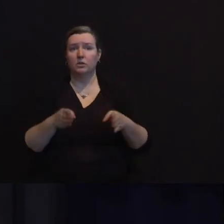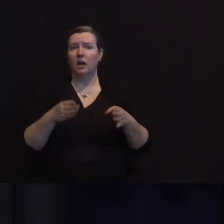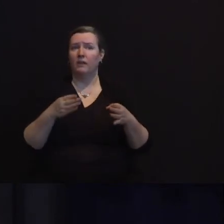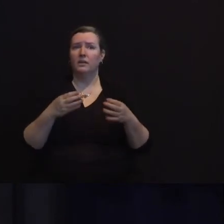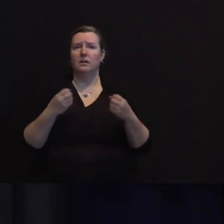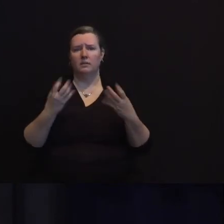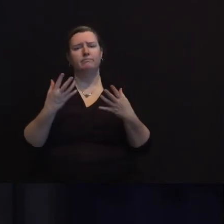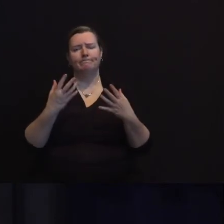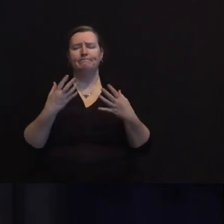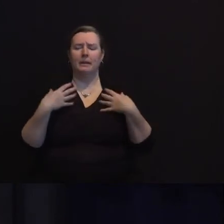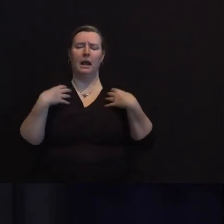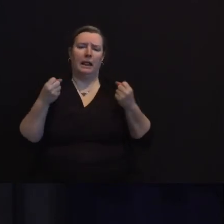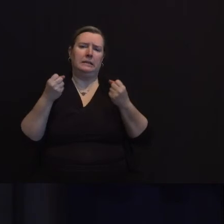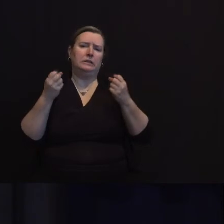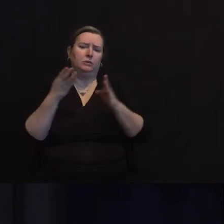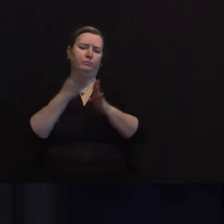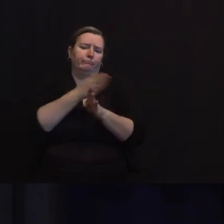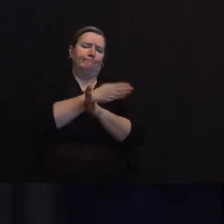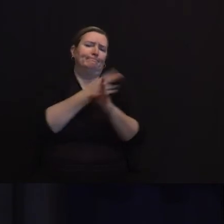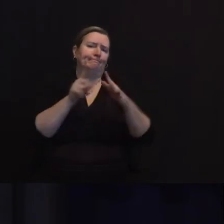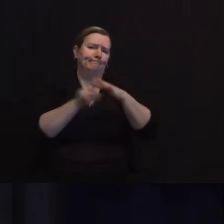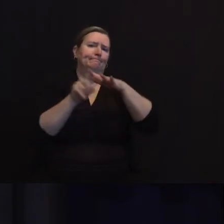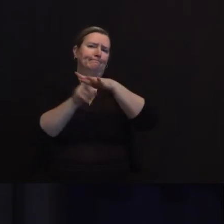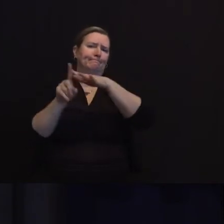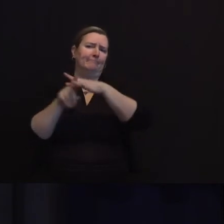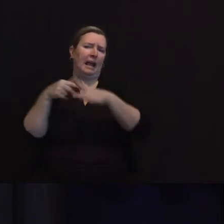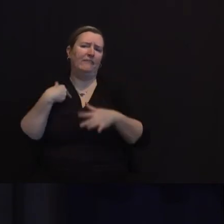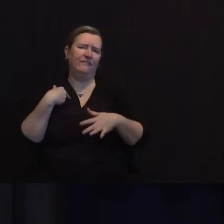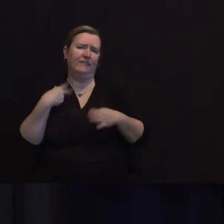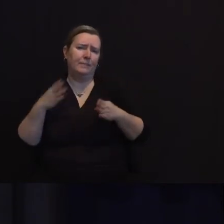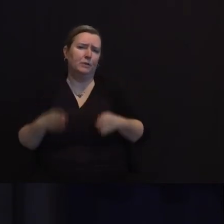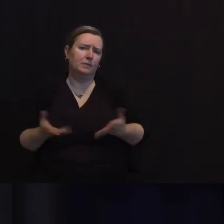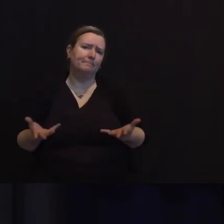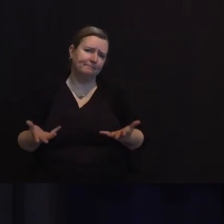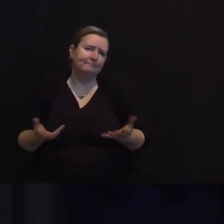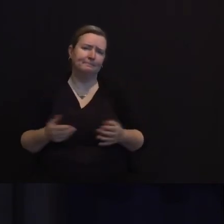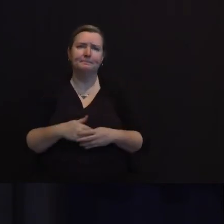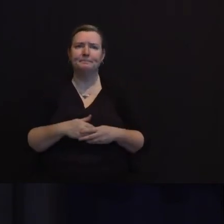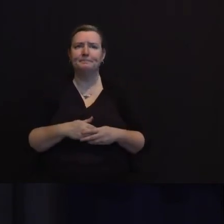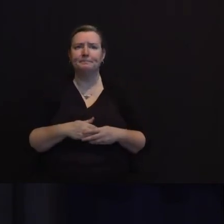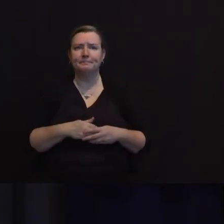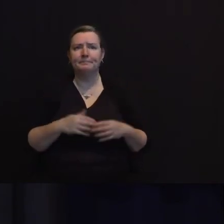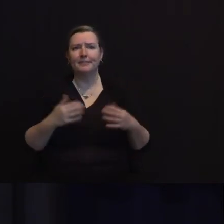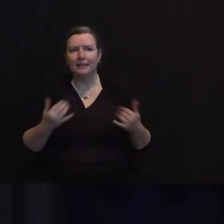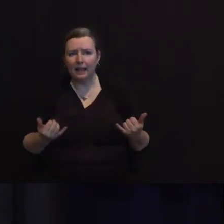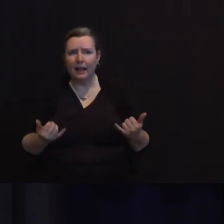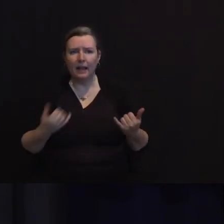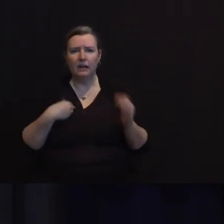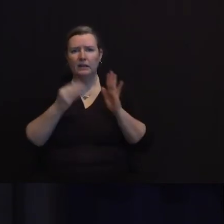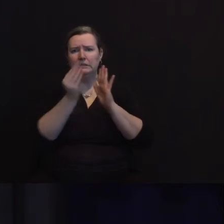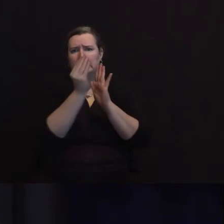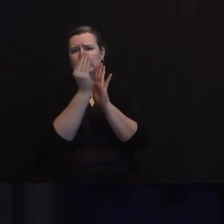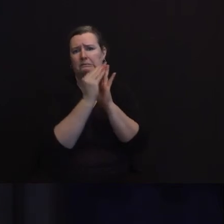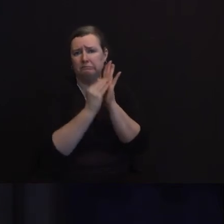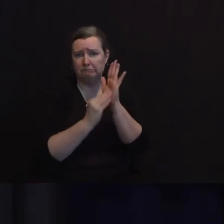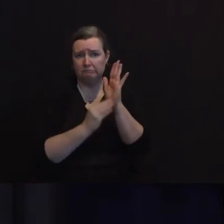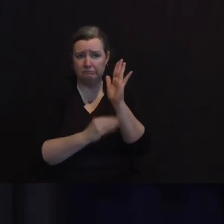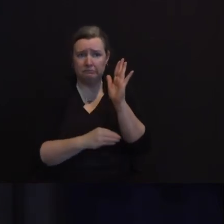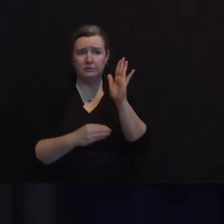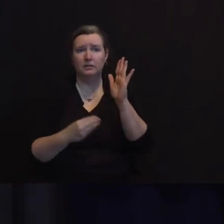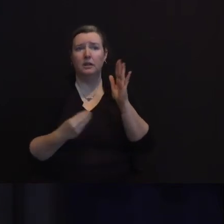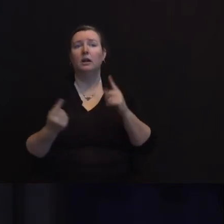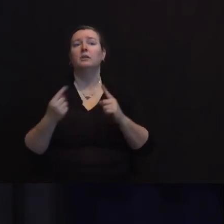conditions. We are working to begin reporting cases of this variant on our COVID-19 dashboard.